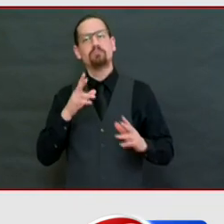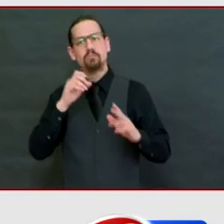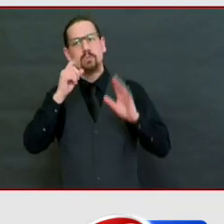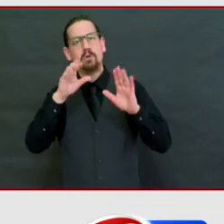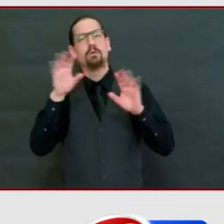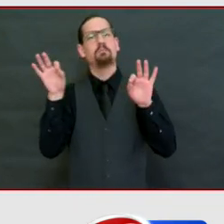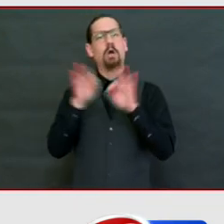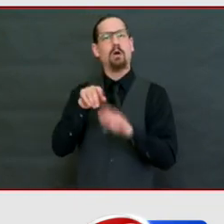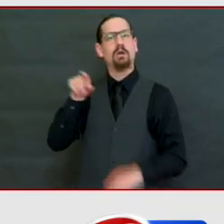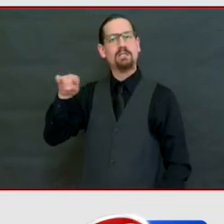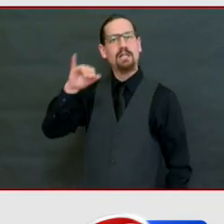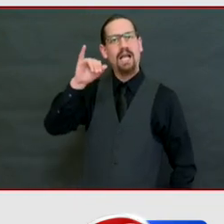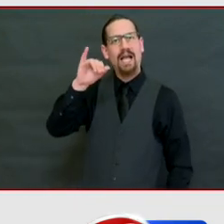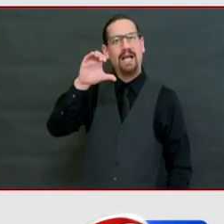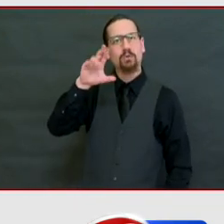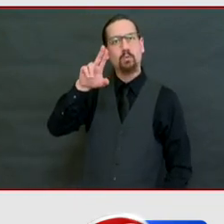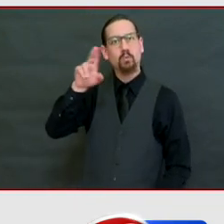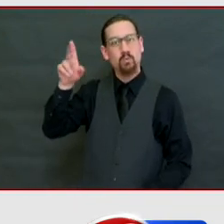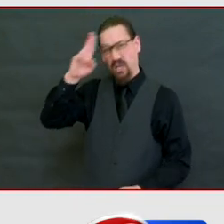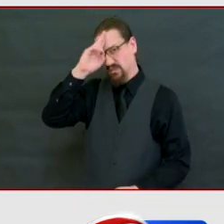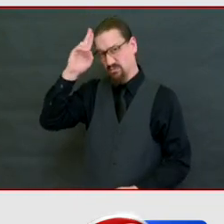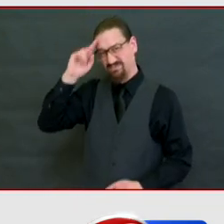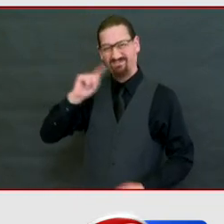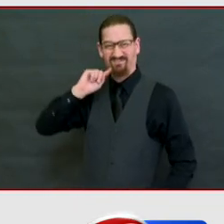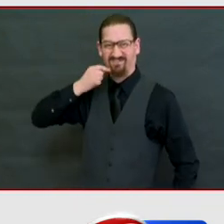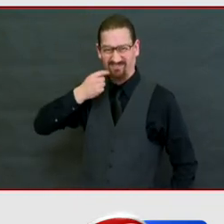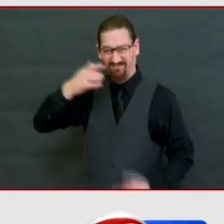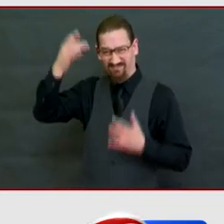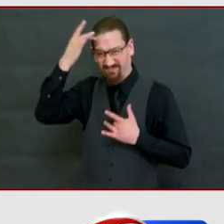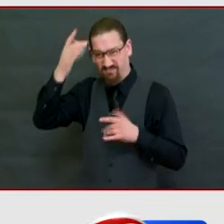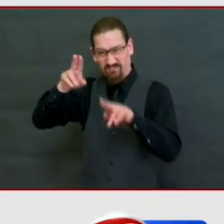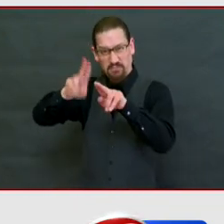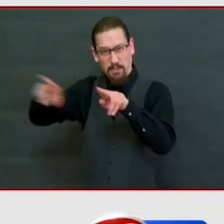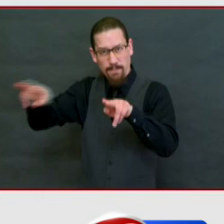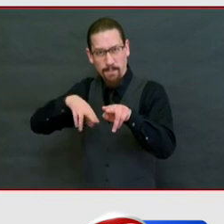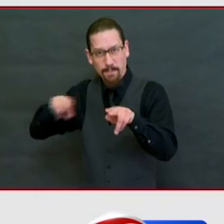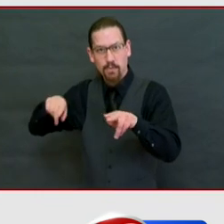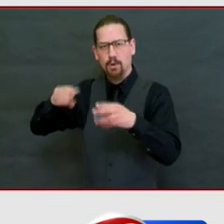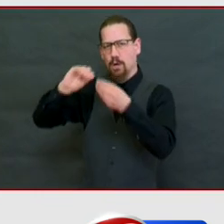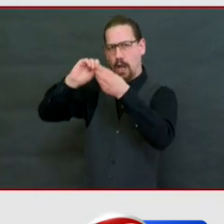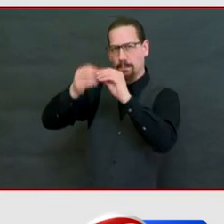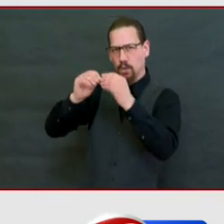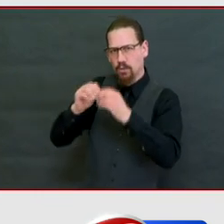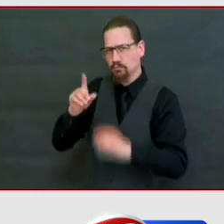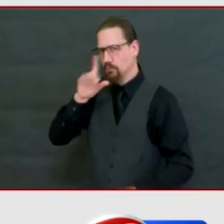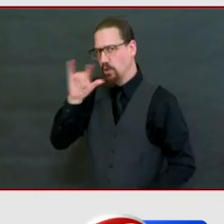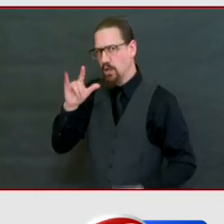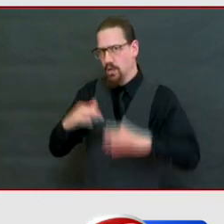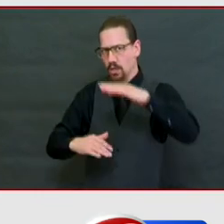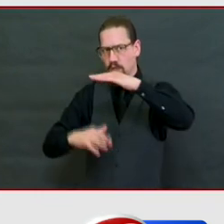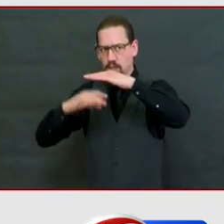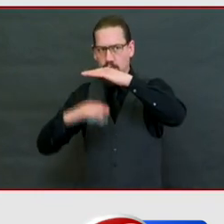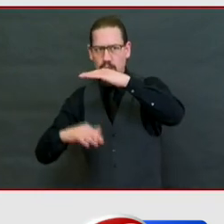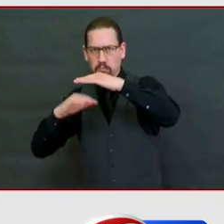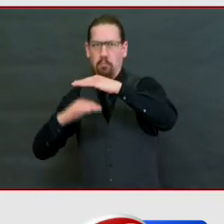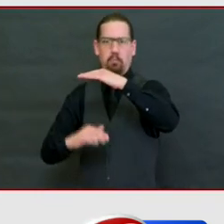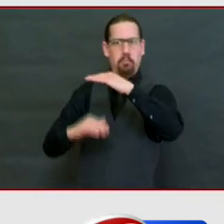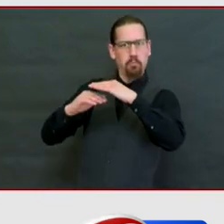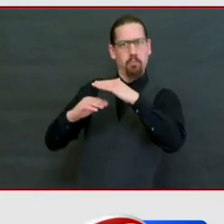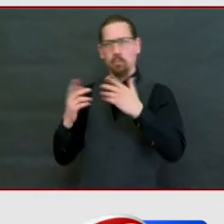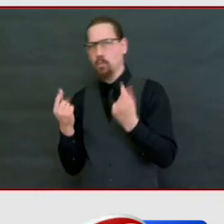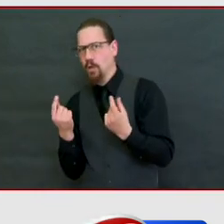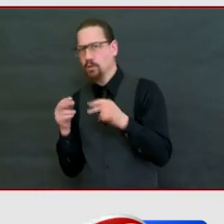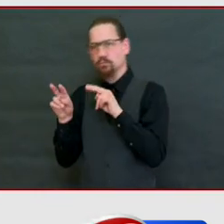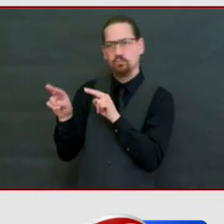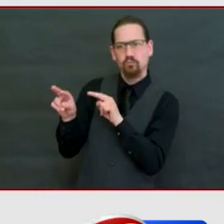In addition to that, we need to be prepared to mitigate community spread. So what does that mean? What are the other metrics that I'm going to be